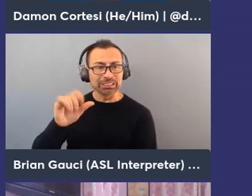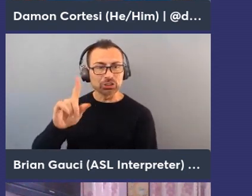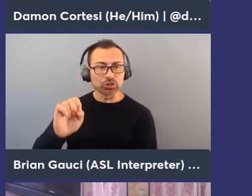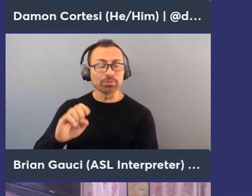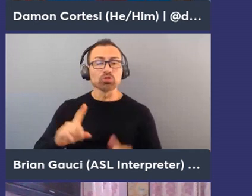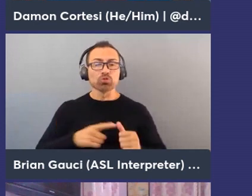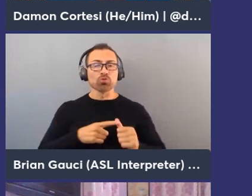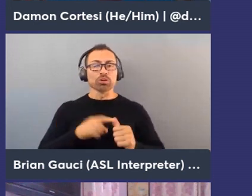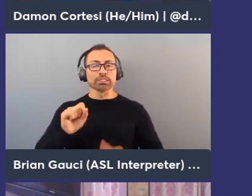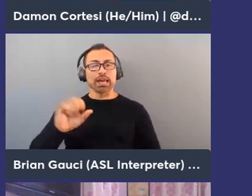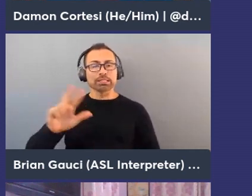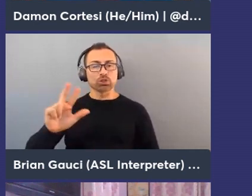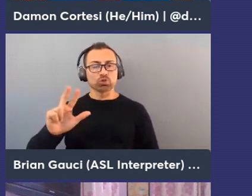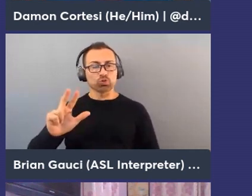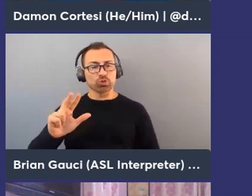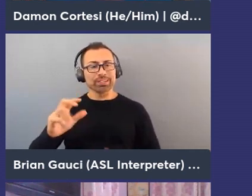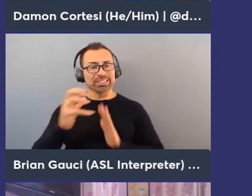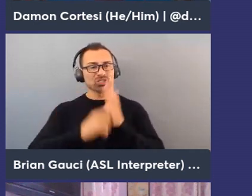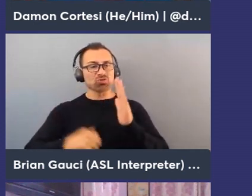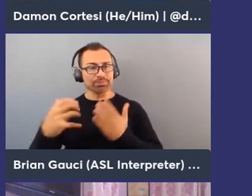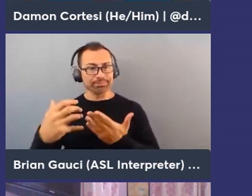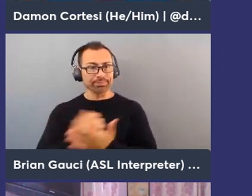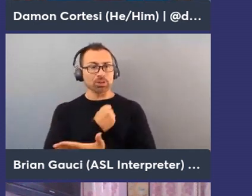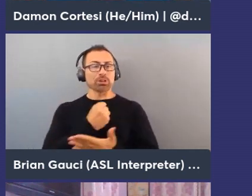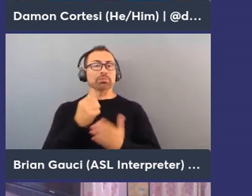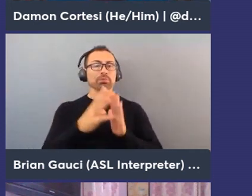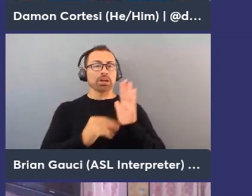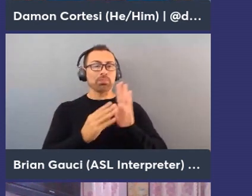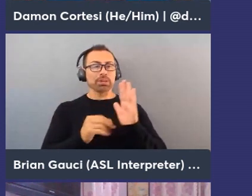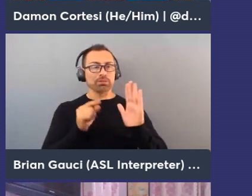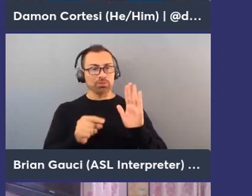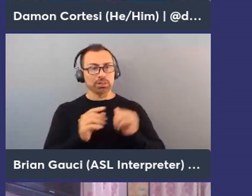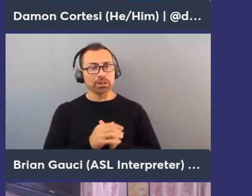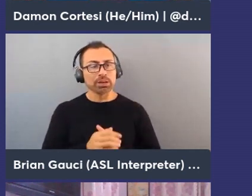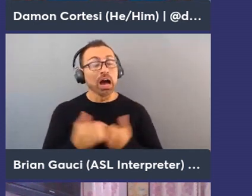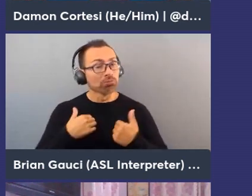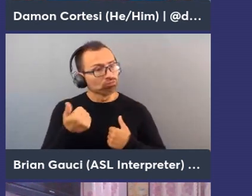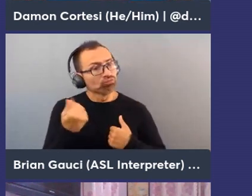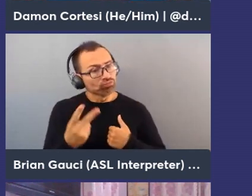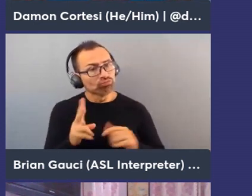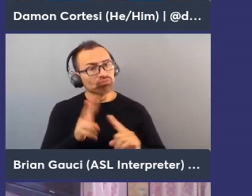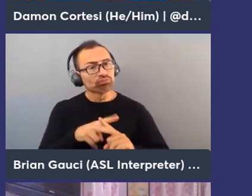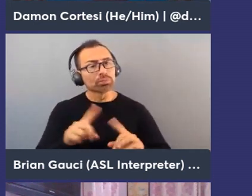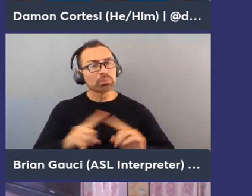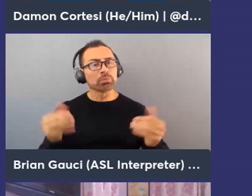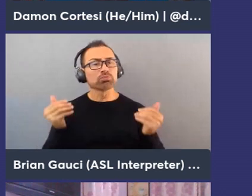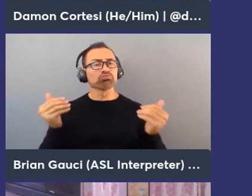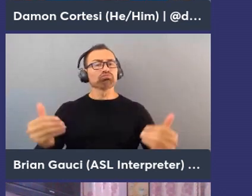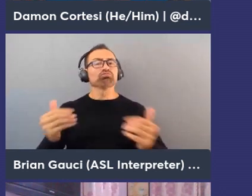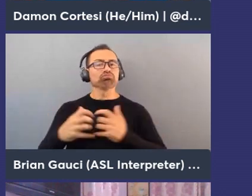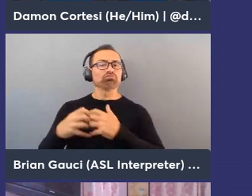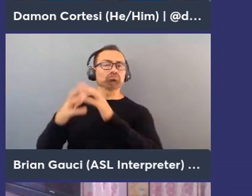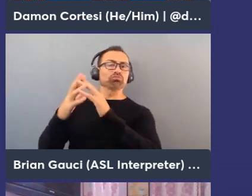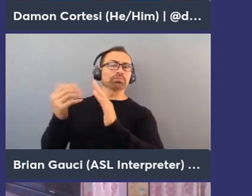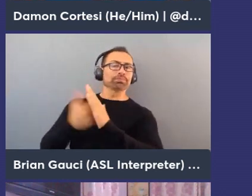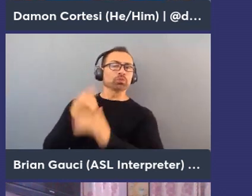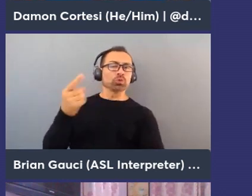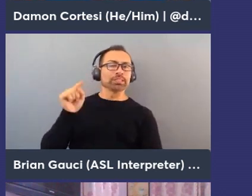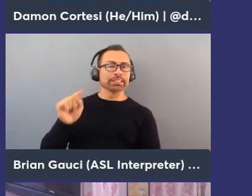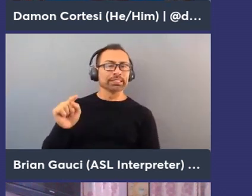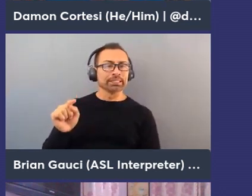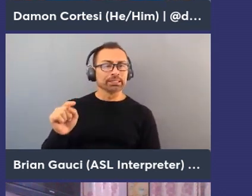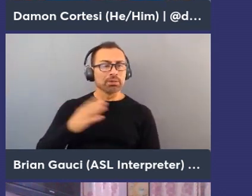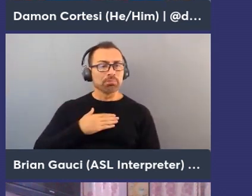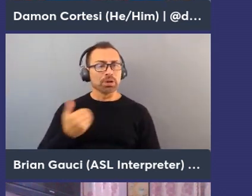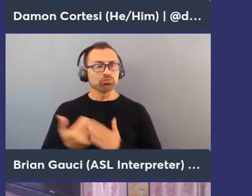there. So I've already got a few applications, but let me go ahead and create an application here. I'll do this, my new